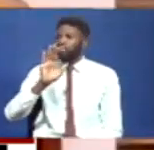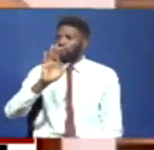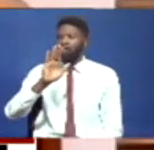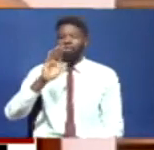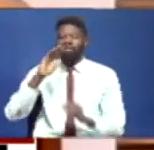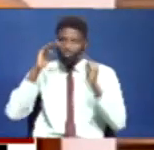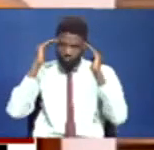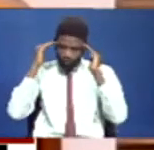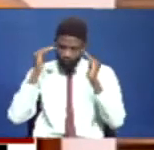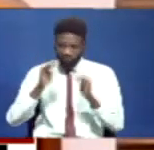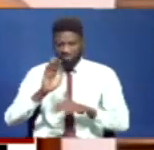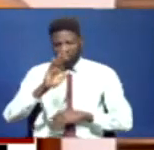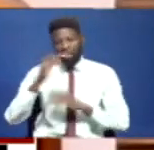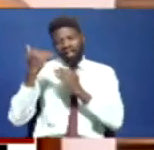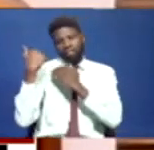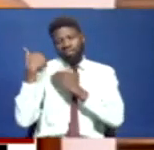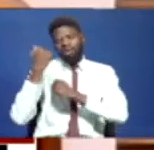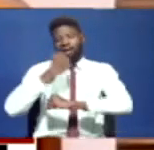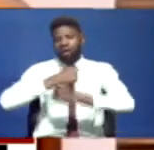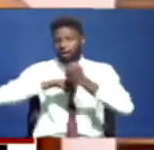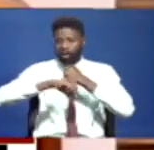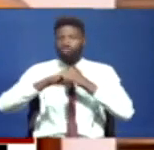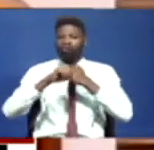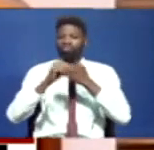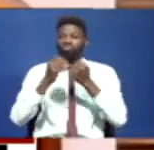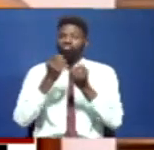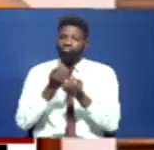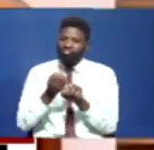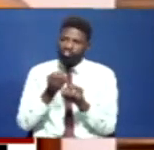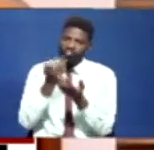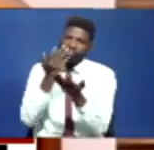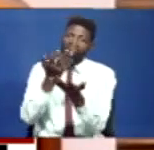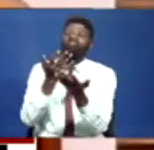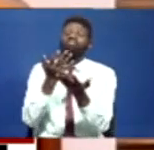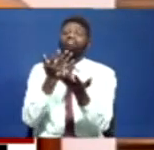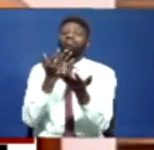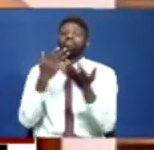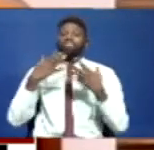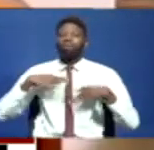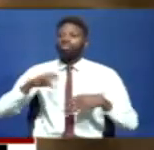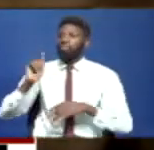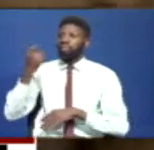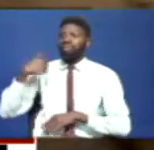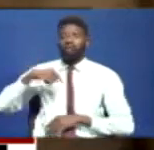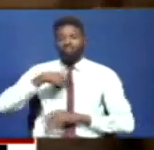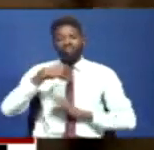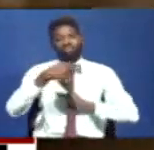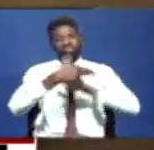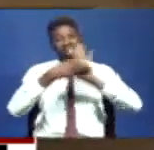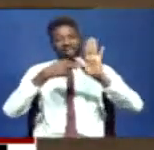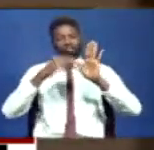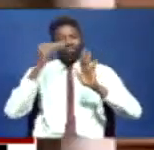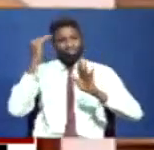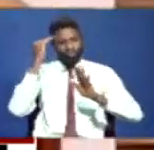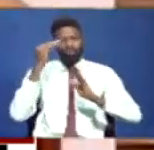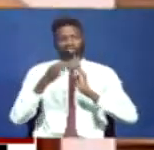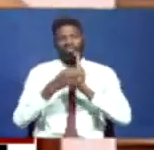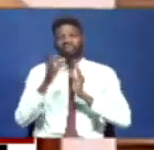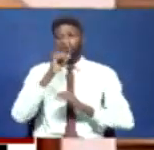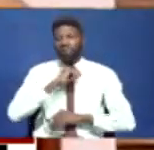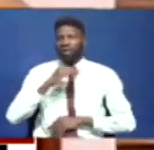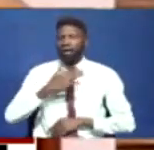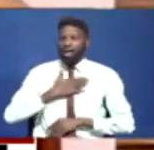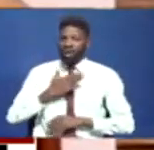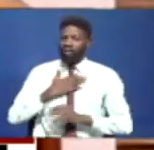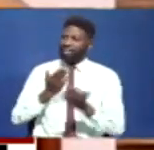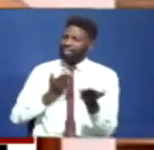its mandate to the people of Kenya. As we are a renowned brand, we continue to improve our products and services and